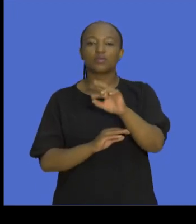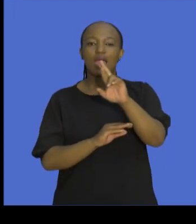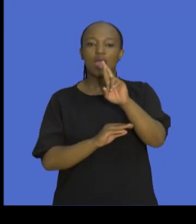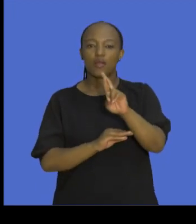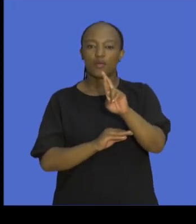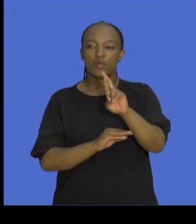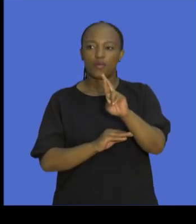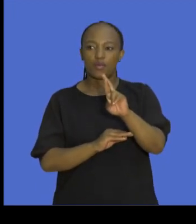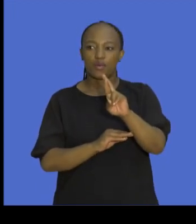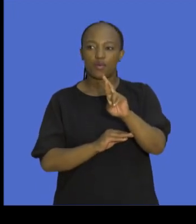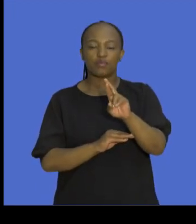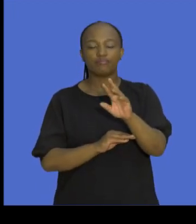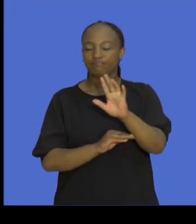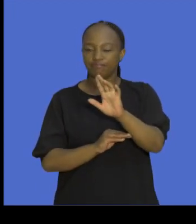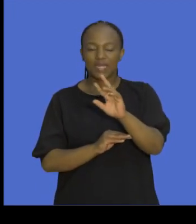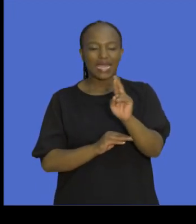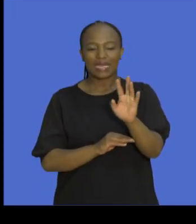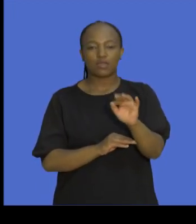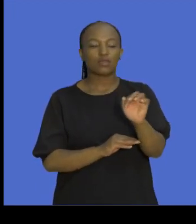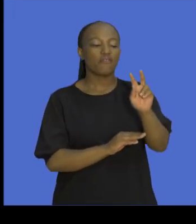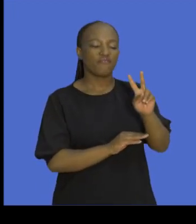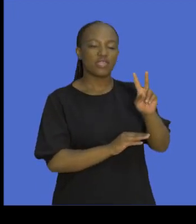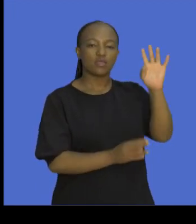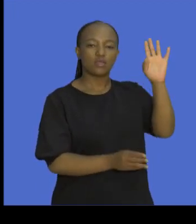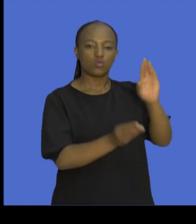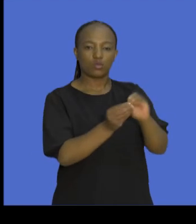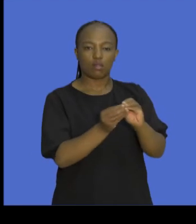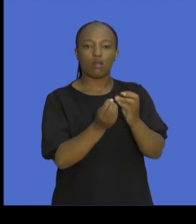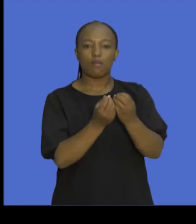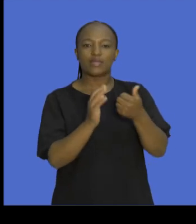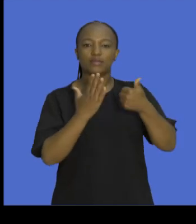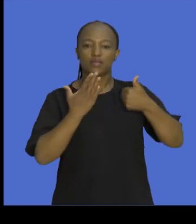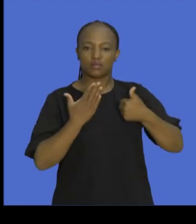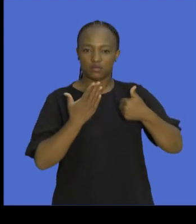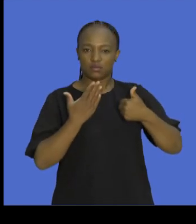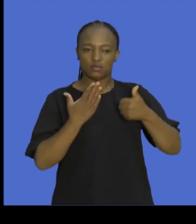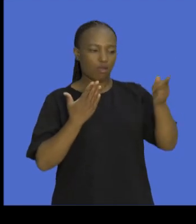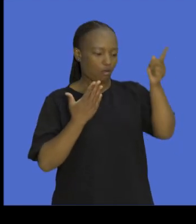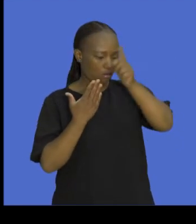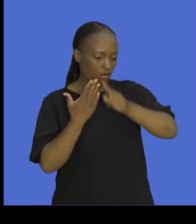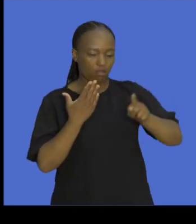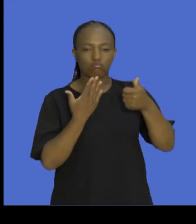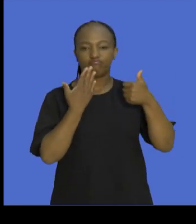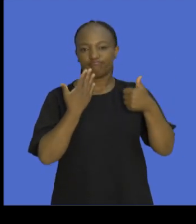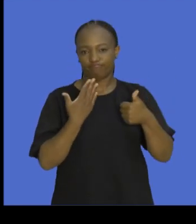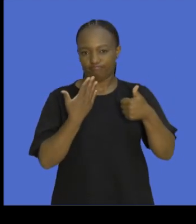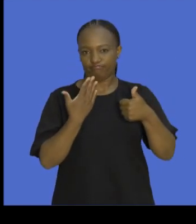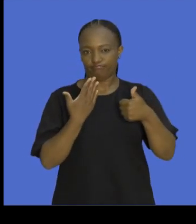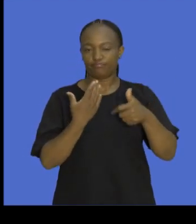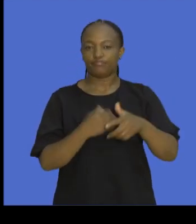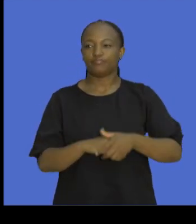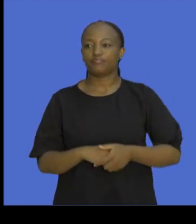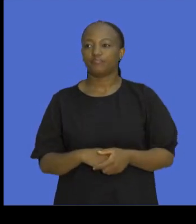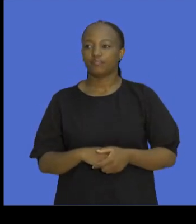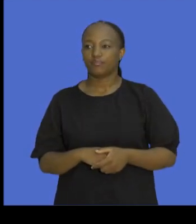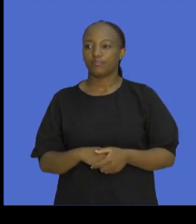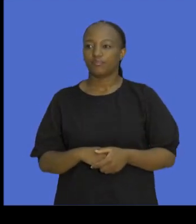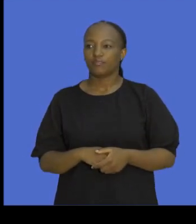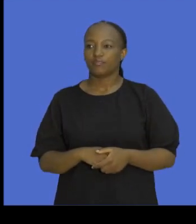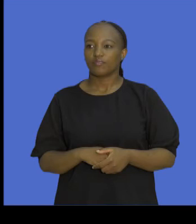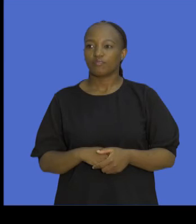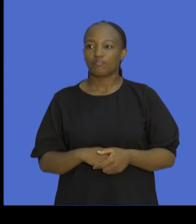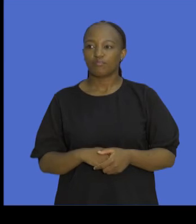total, okay, V total rather, is equals to 6 volts, okay? All right? And then we know that